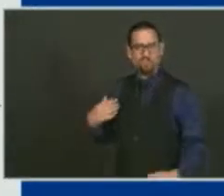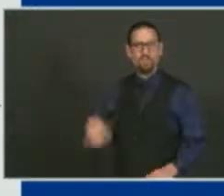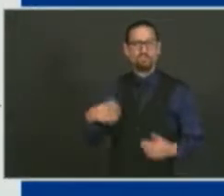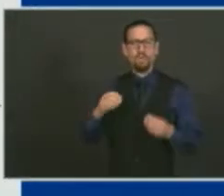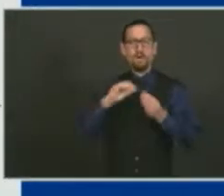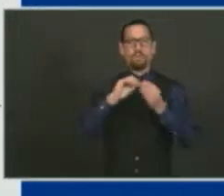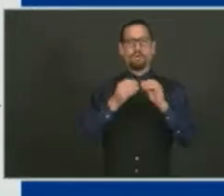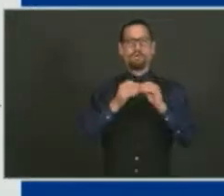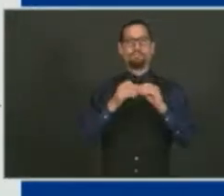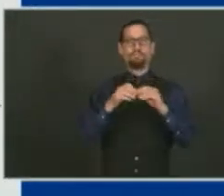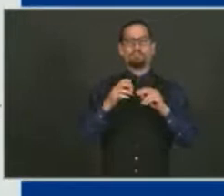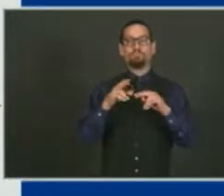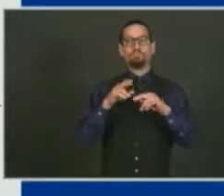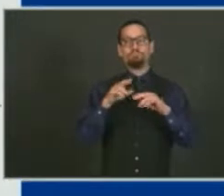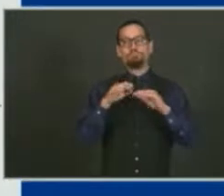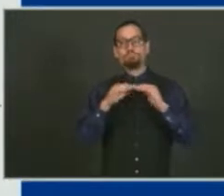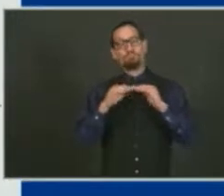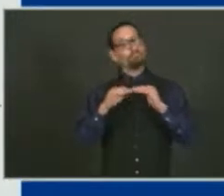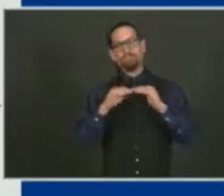trend in the wrong direction.